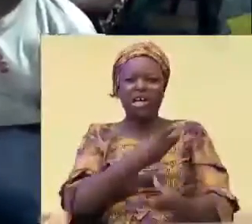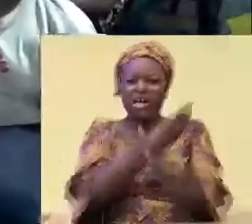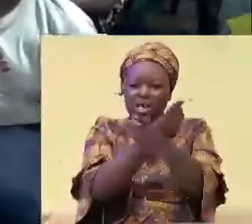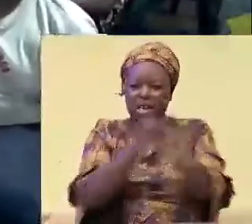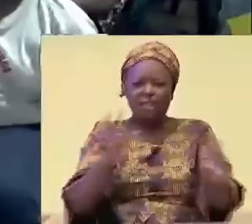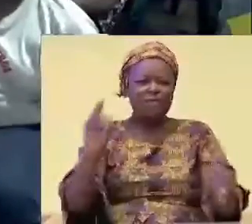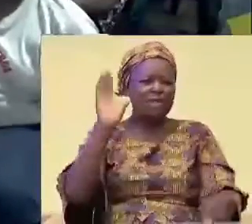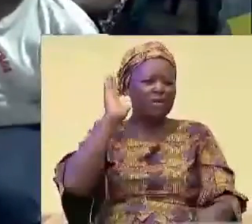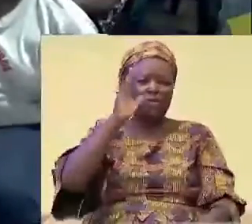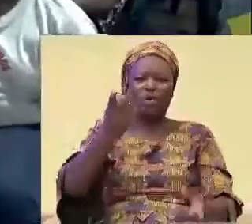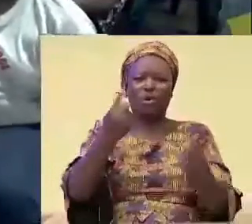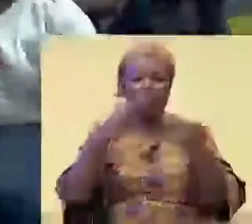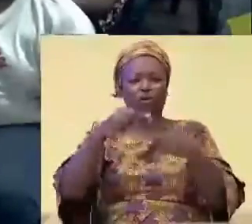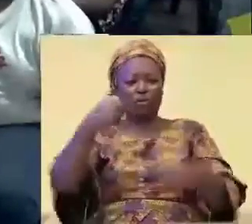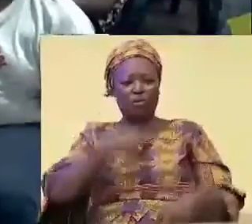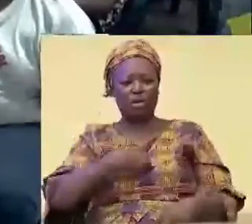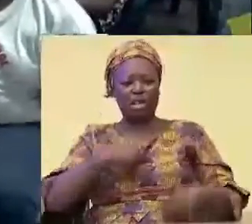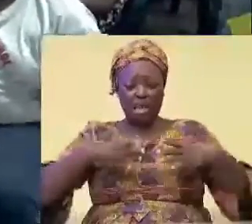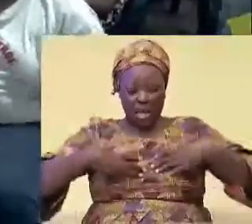Deliverance will come to me.